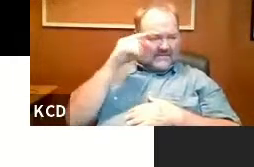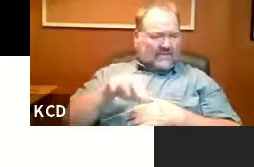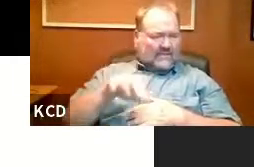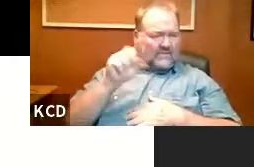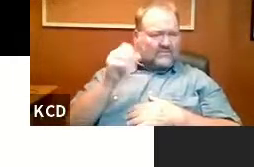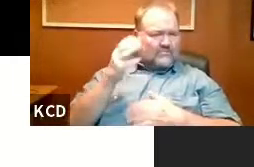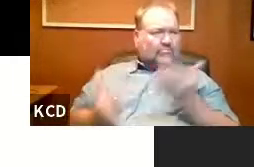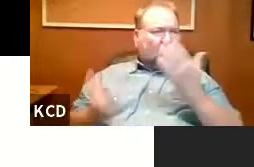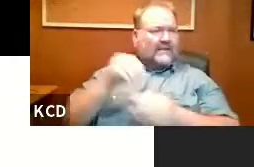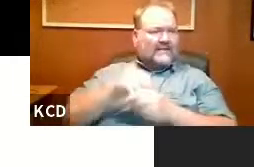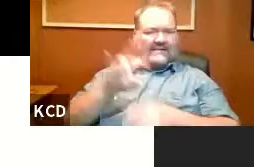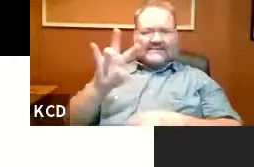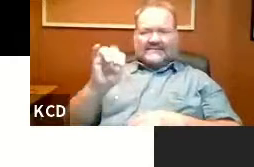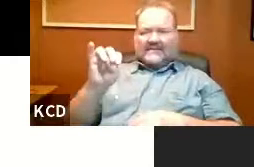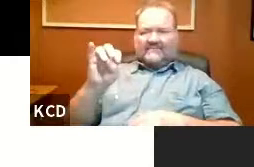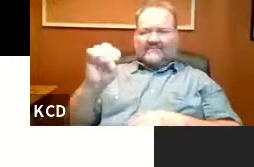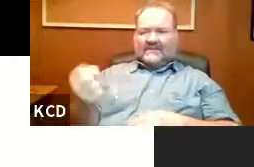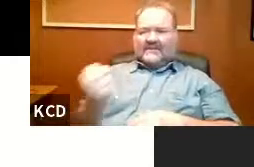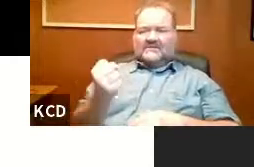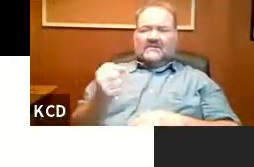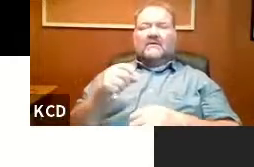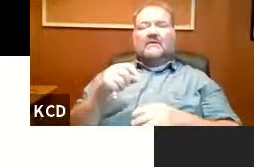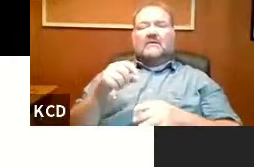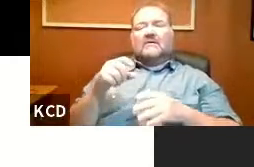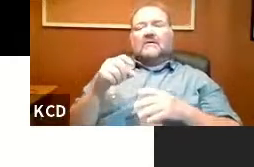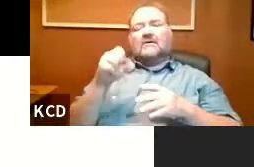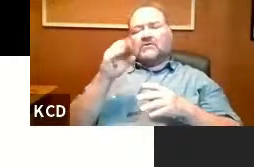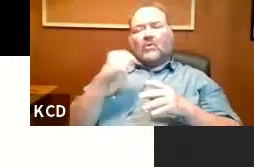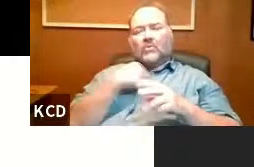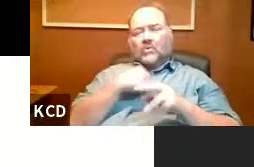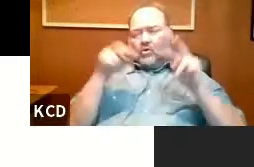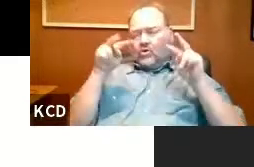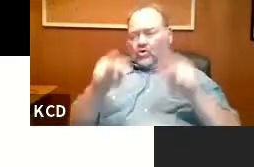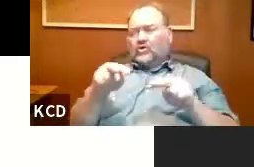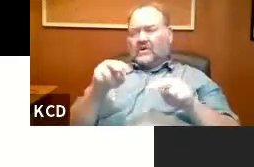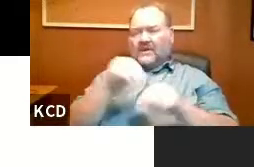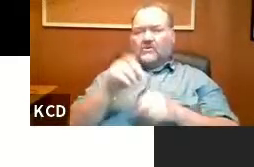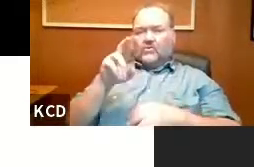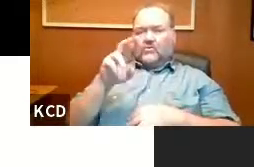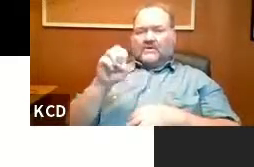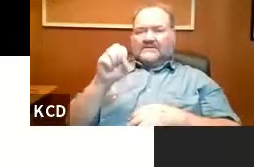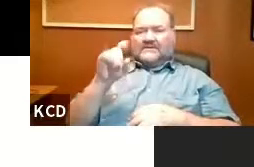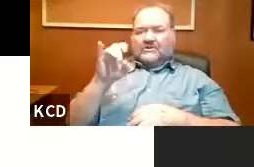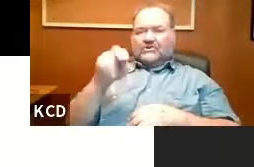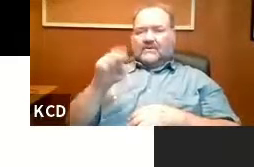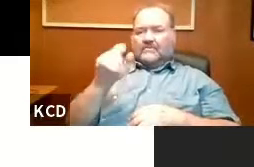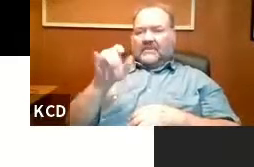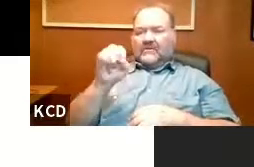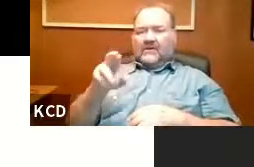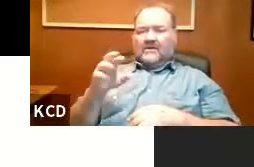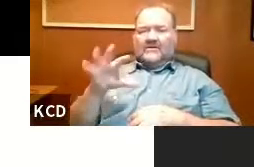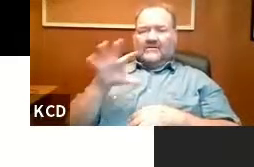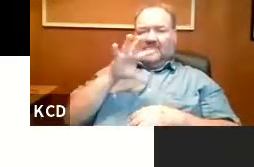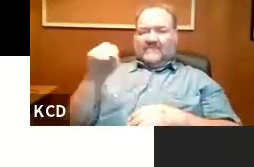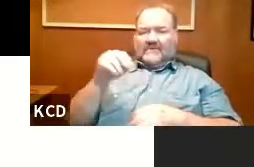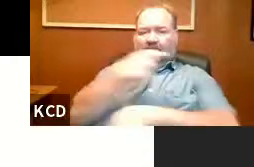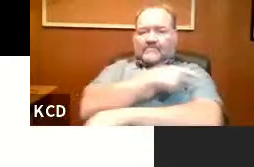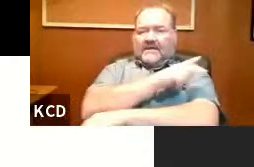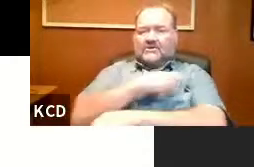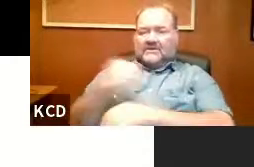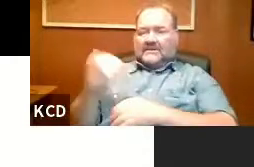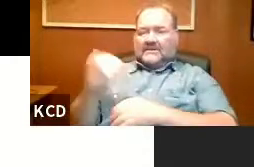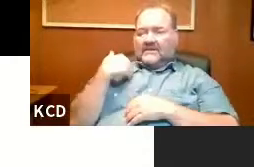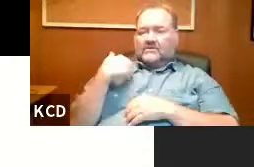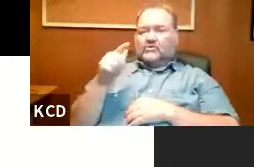probably in the 70s. Then looking at the recession barrier, we felt 50 patients average over the most recent 28 days was